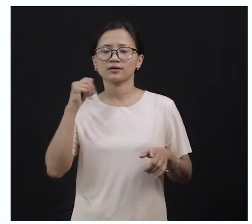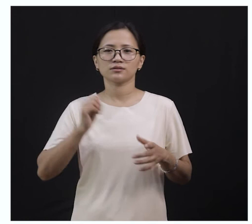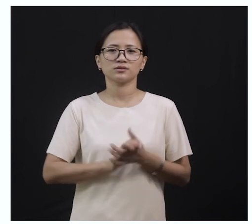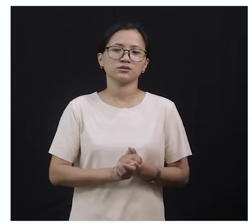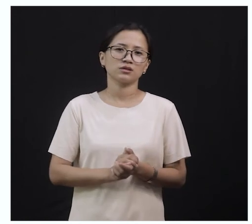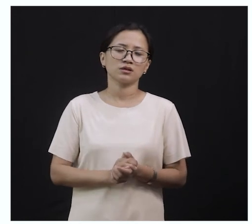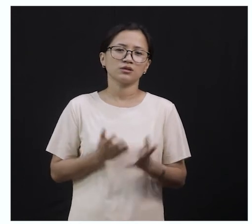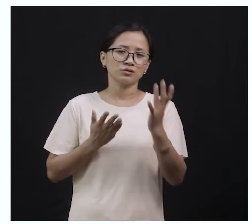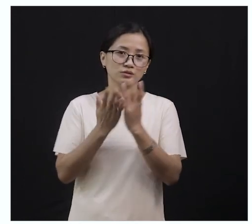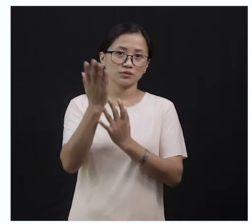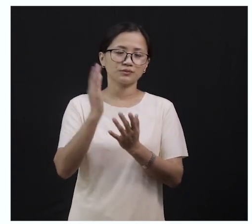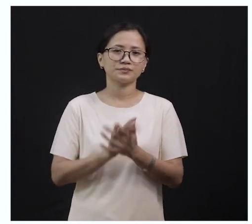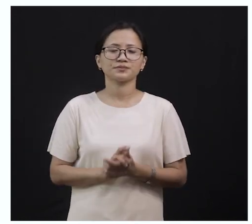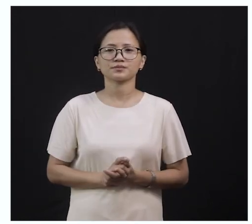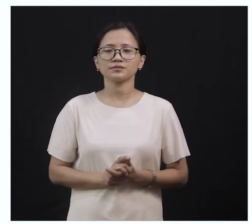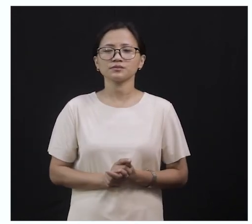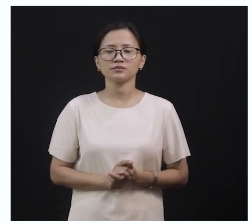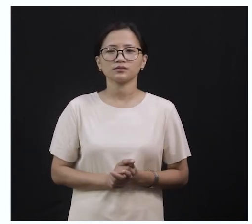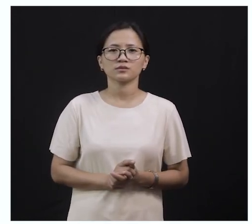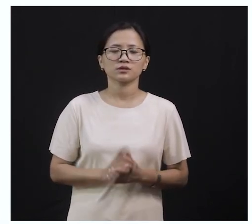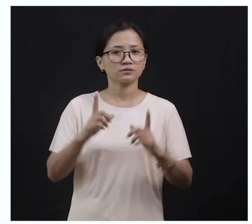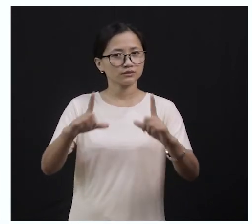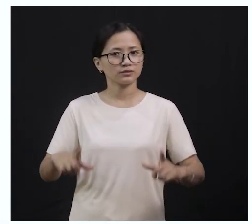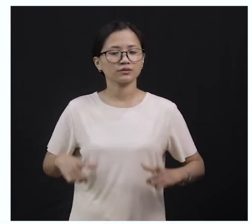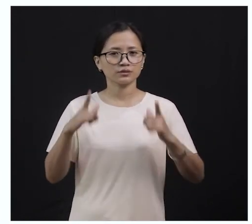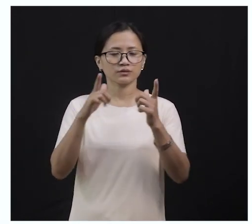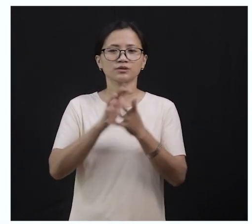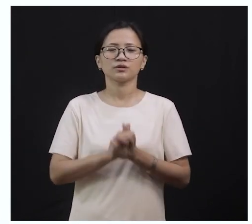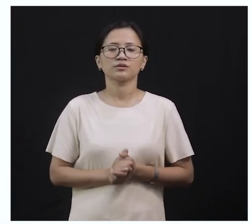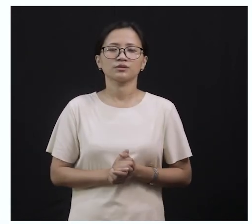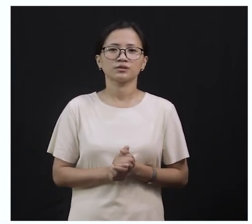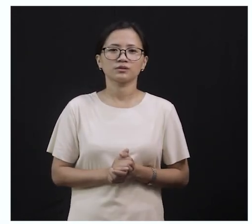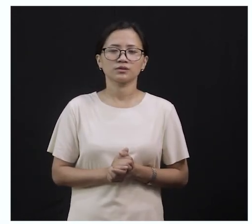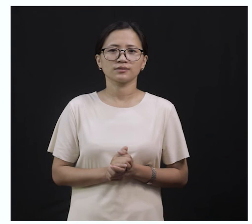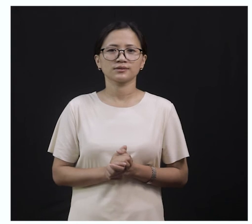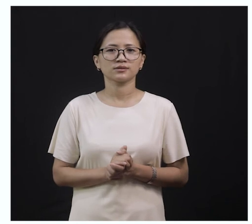that, through the existence of lives, we also